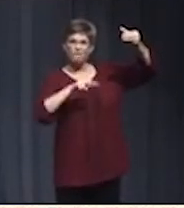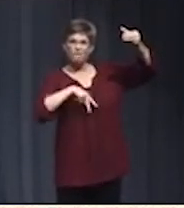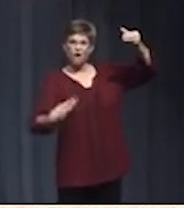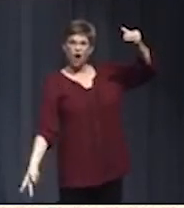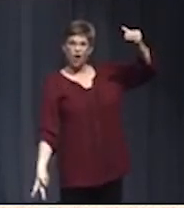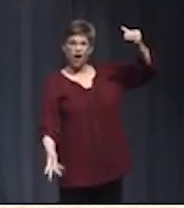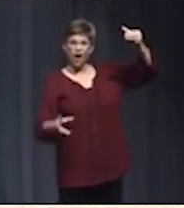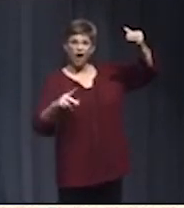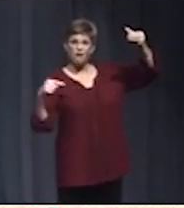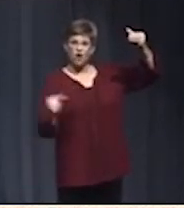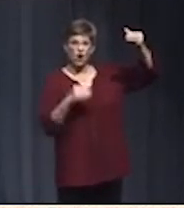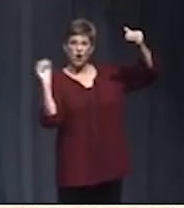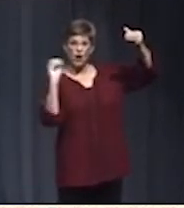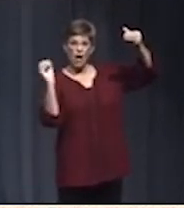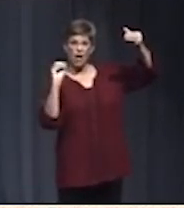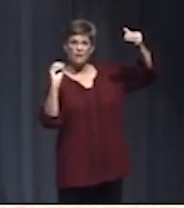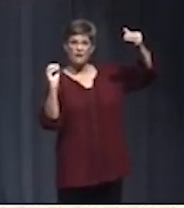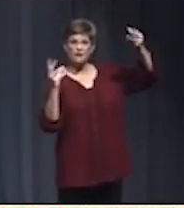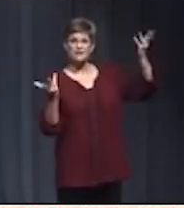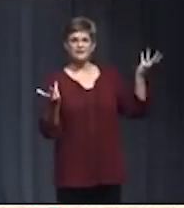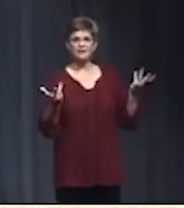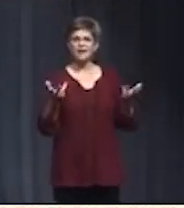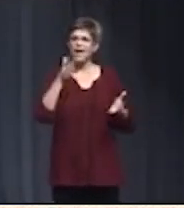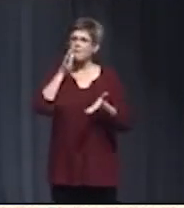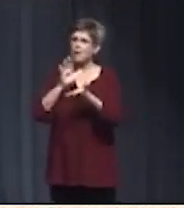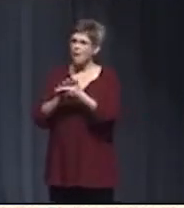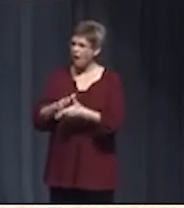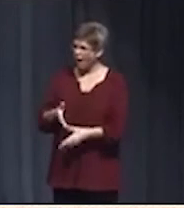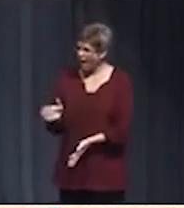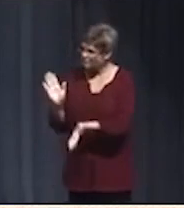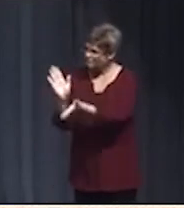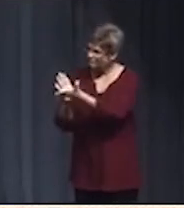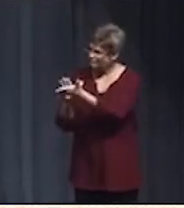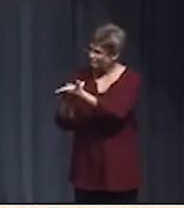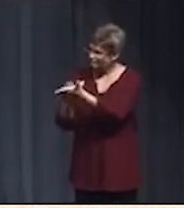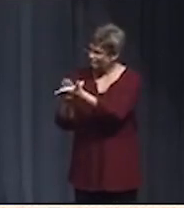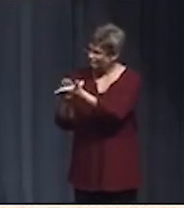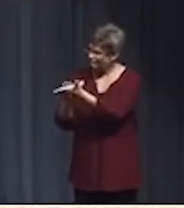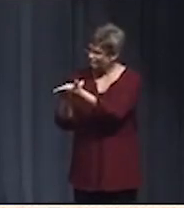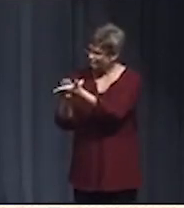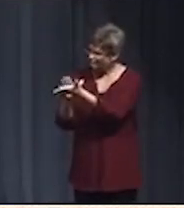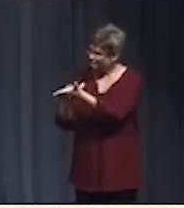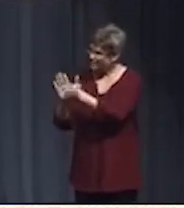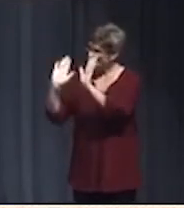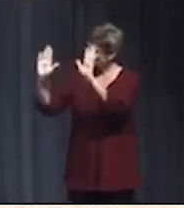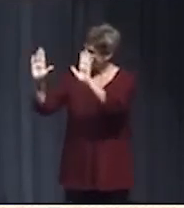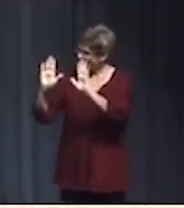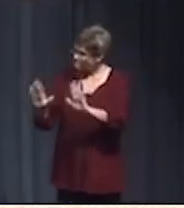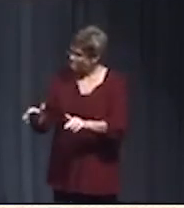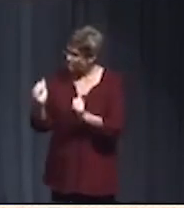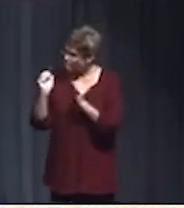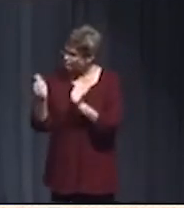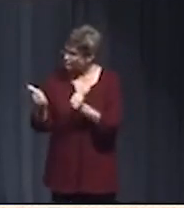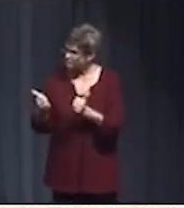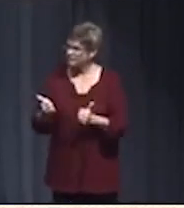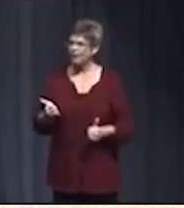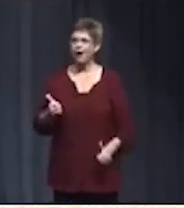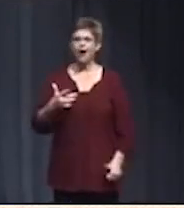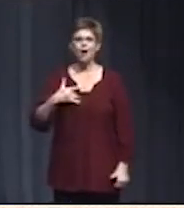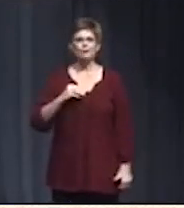problems. And my wife said, "That's really good, that, thank you, wonderful." You know, it was